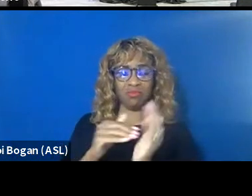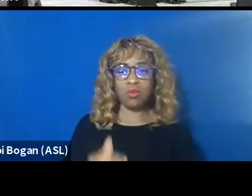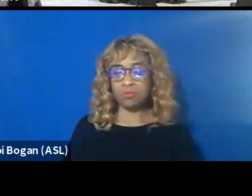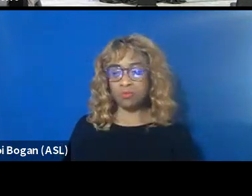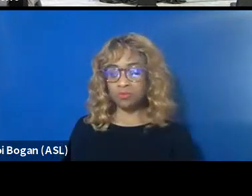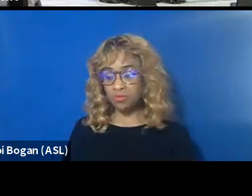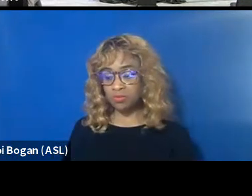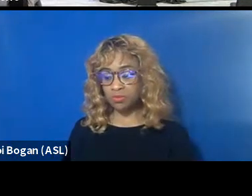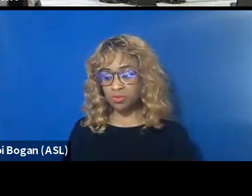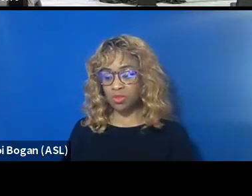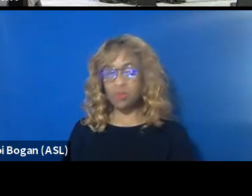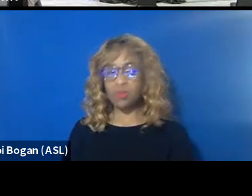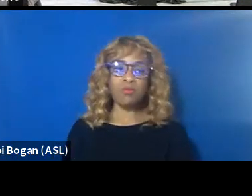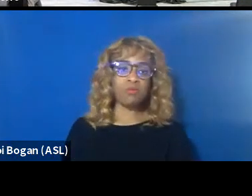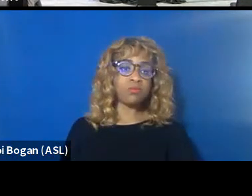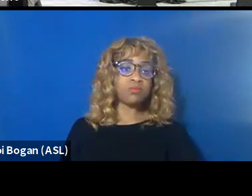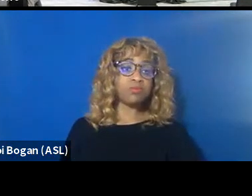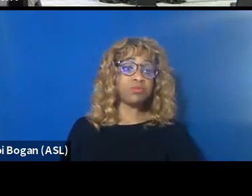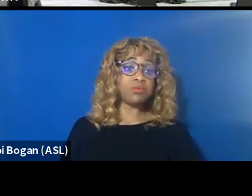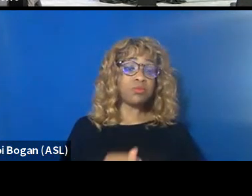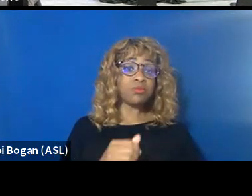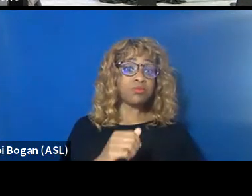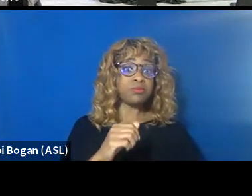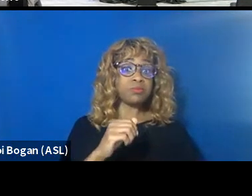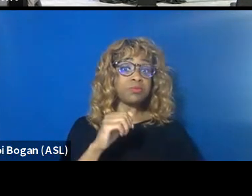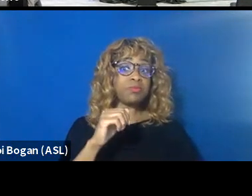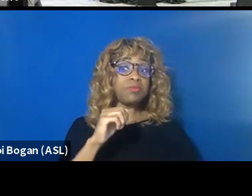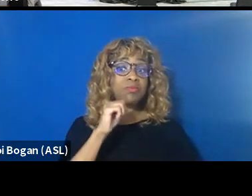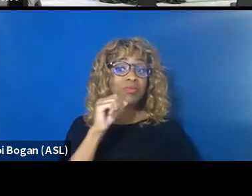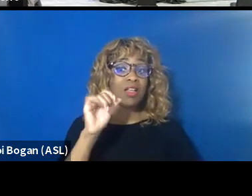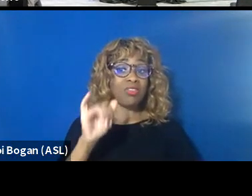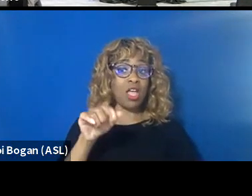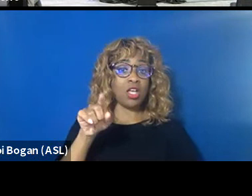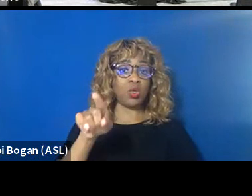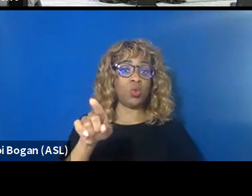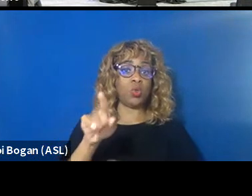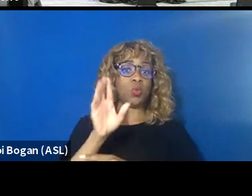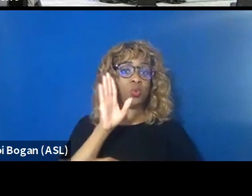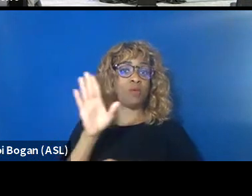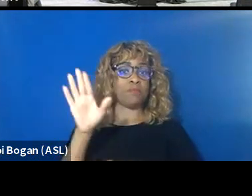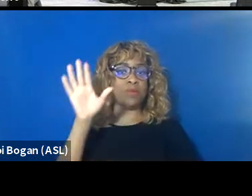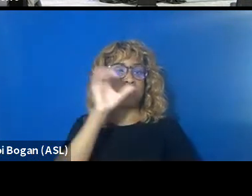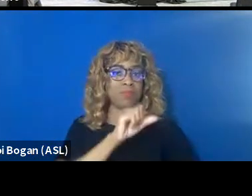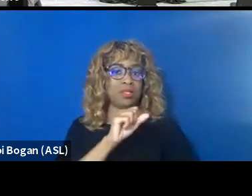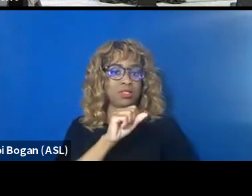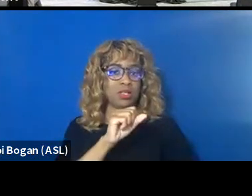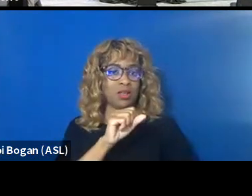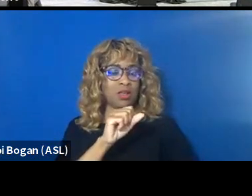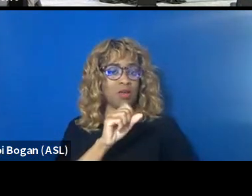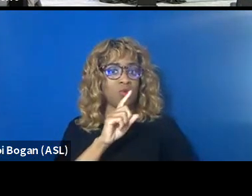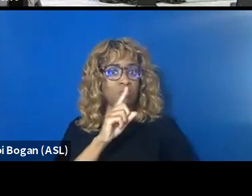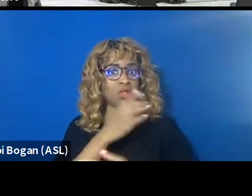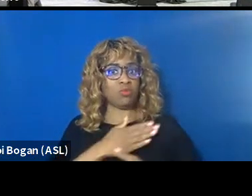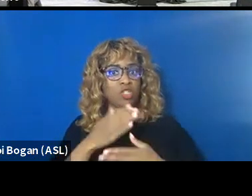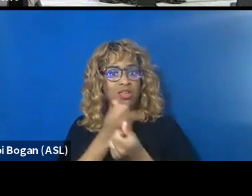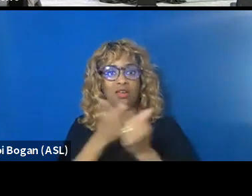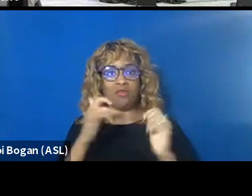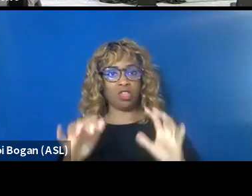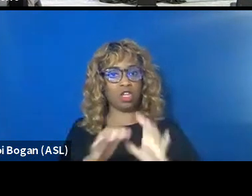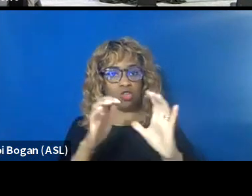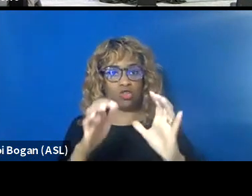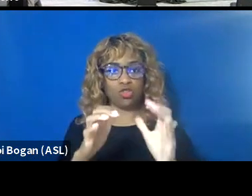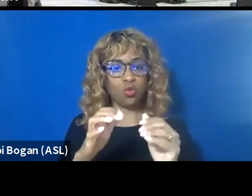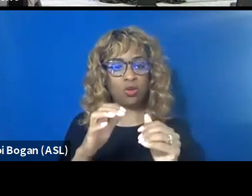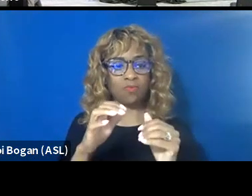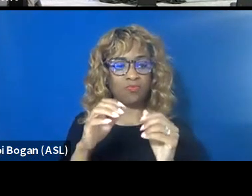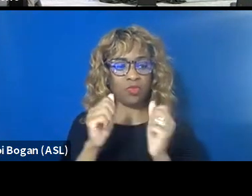not that we were going to miss one commissioner, being you for sure. I mean, it's well appreciated, everything you're doing on the county